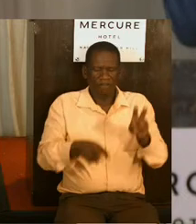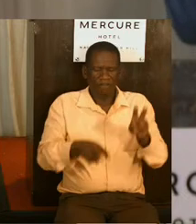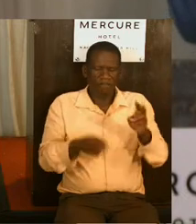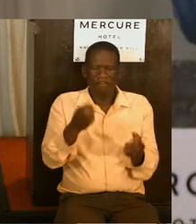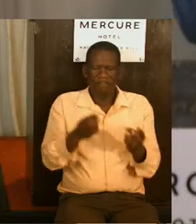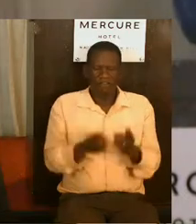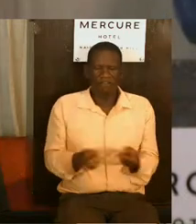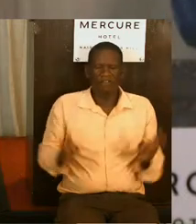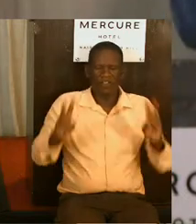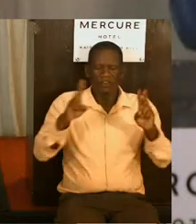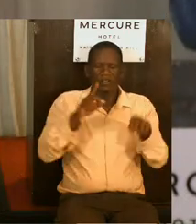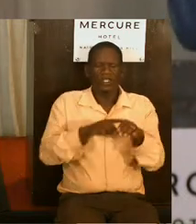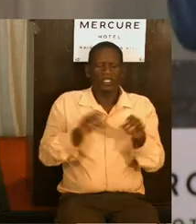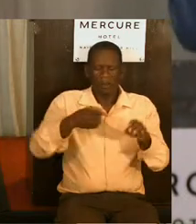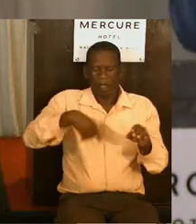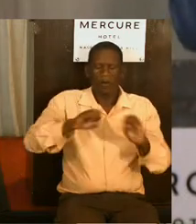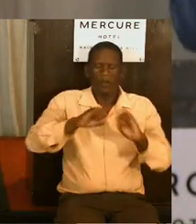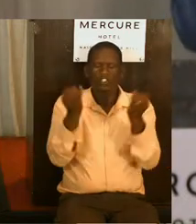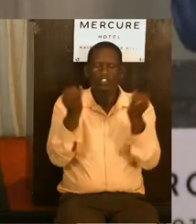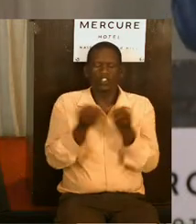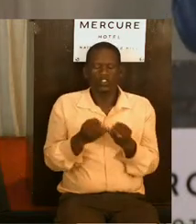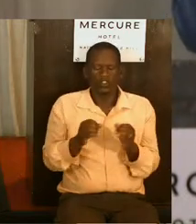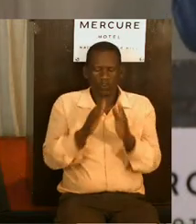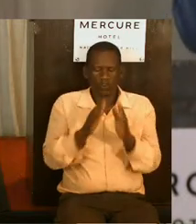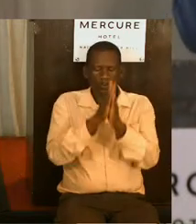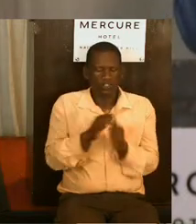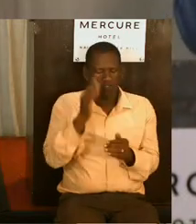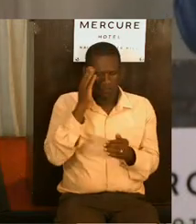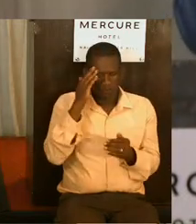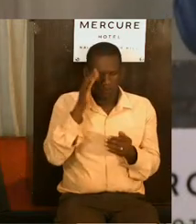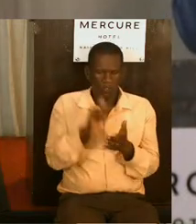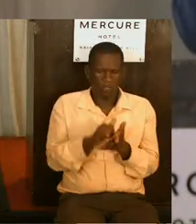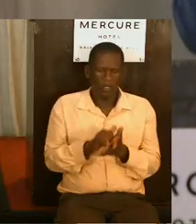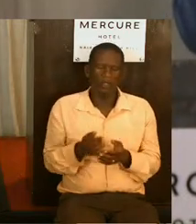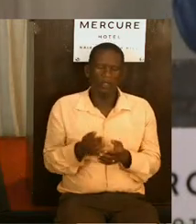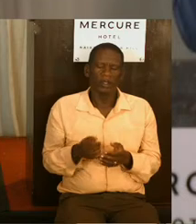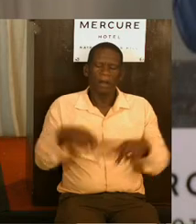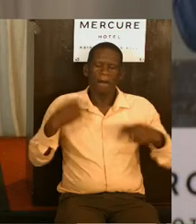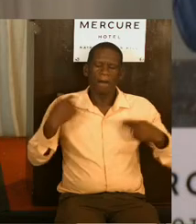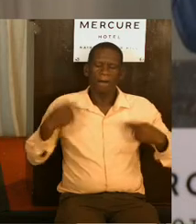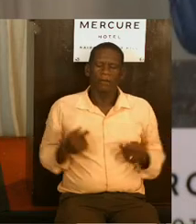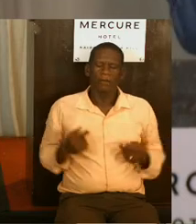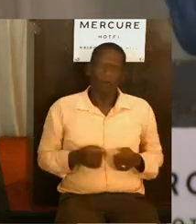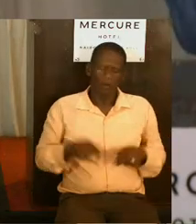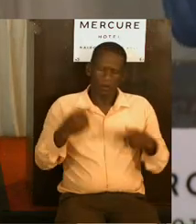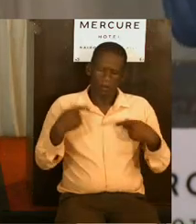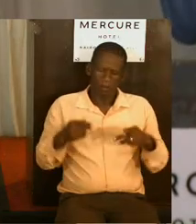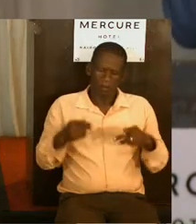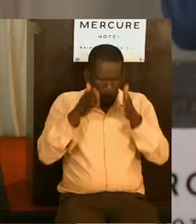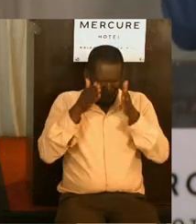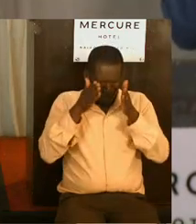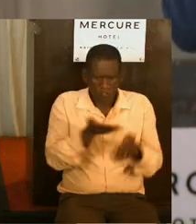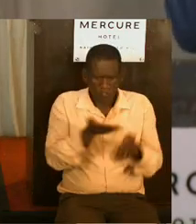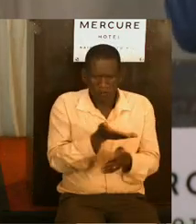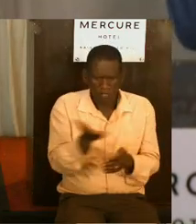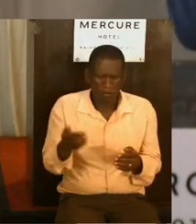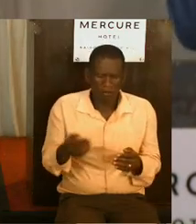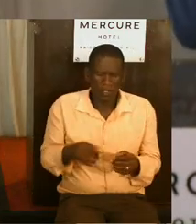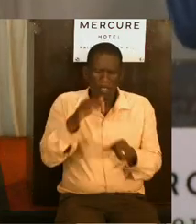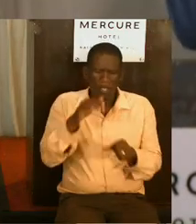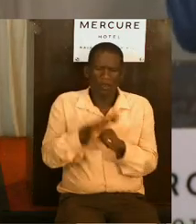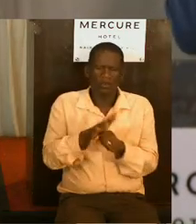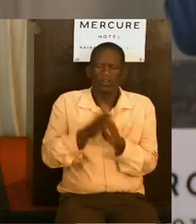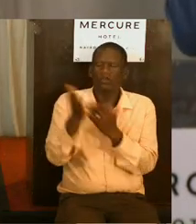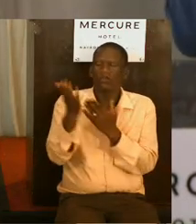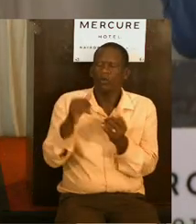when our institutions of religion realize that the people look upon them with a lot of